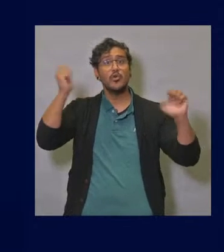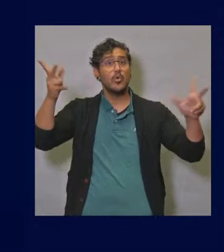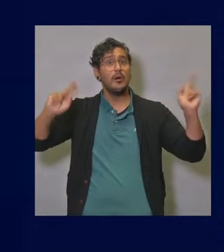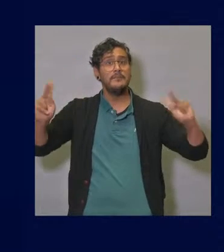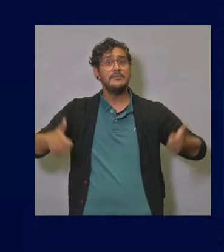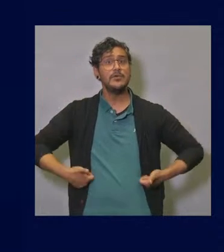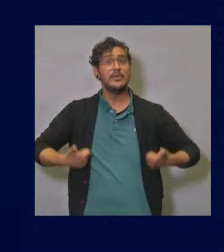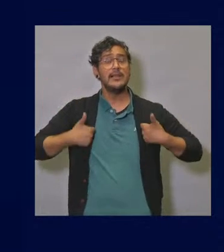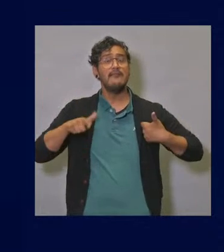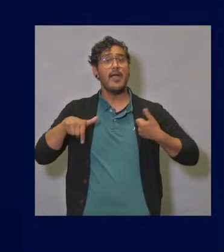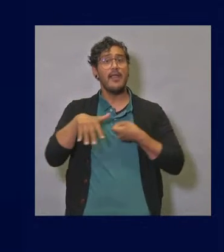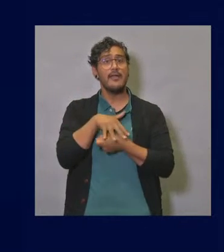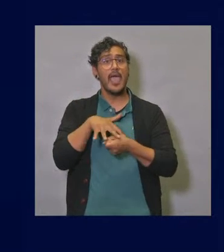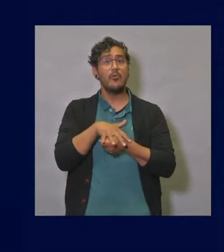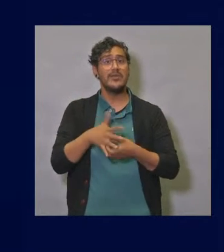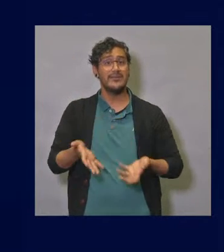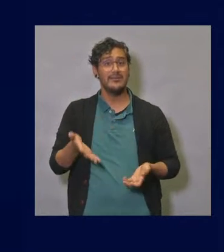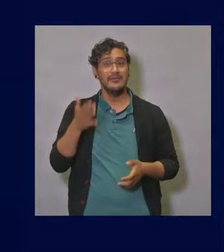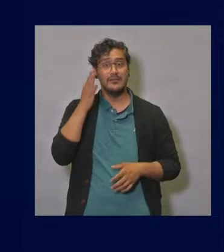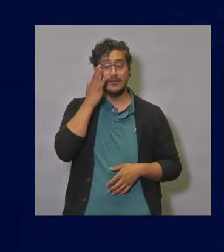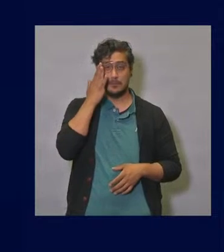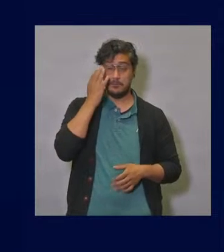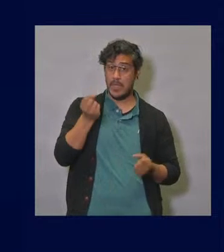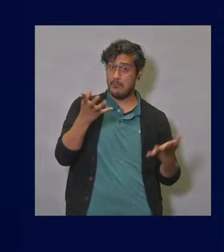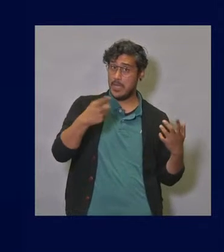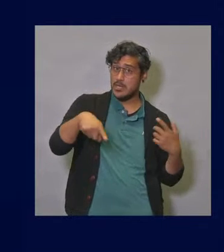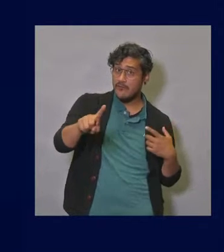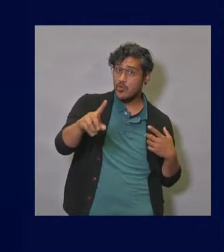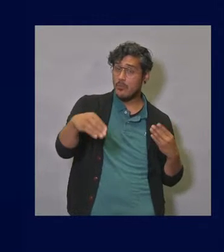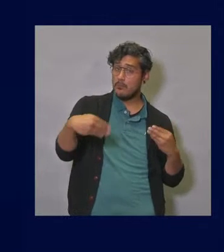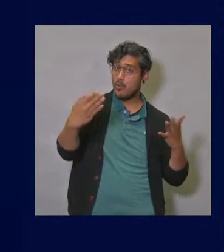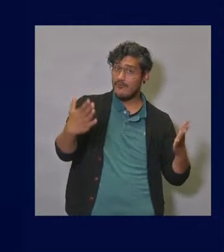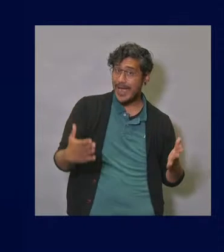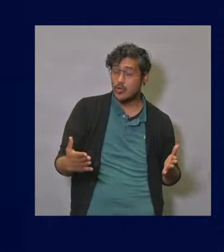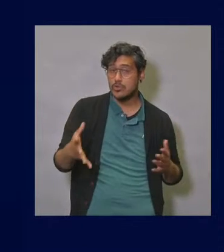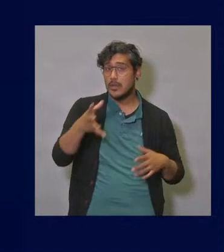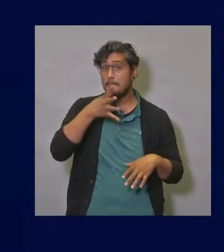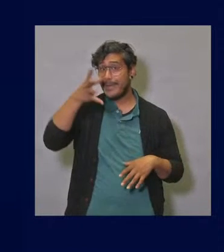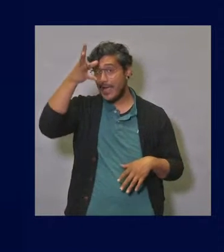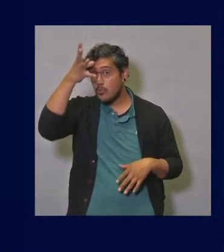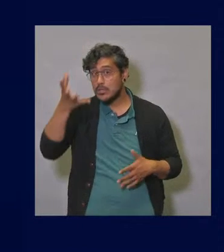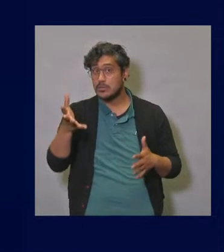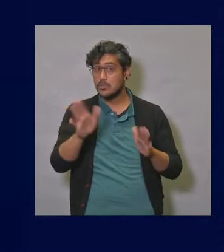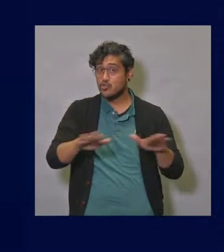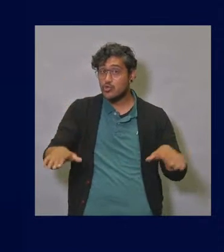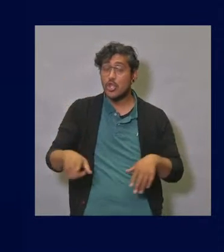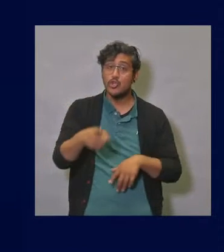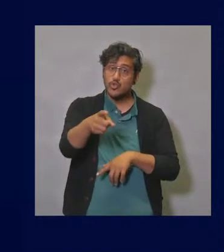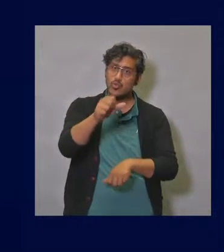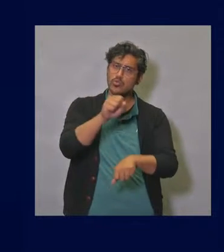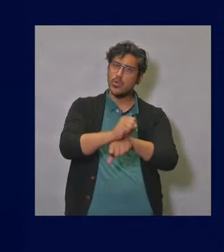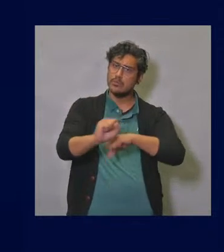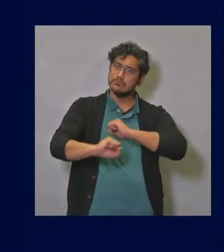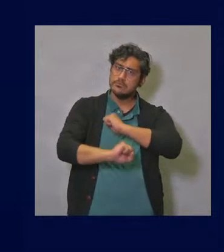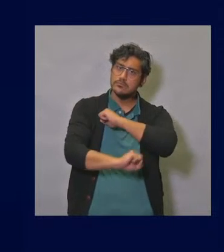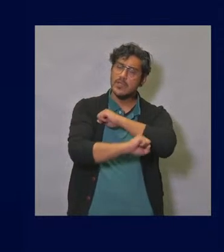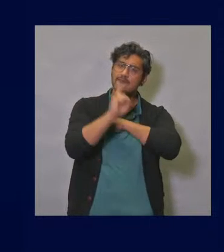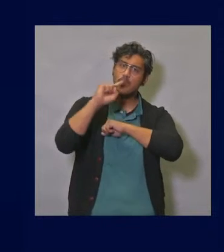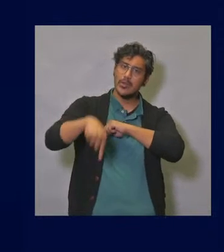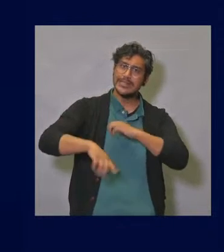LA County. So many of you are providers and parents of children, and you're the working foundation of this